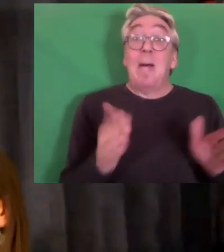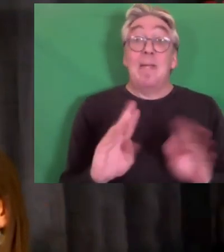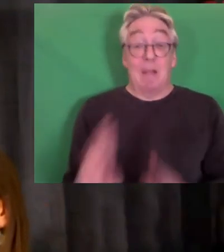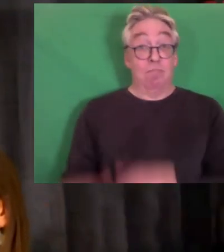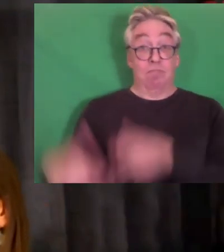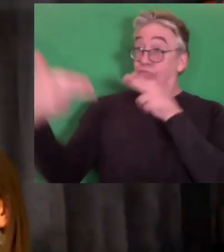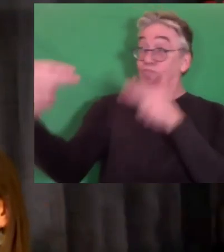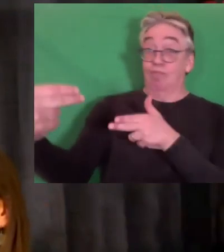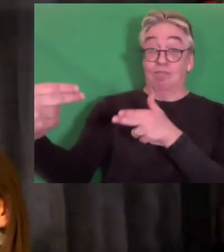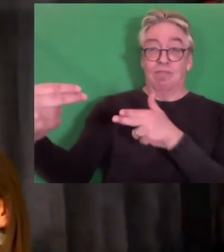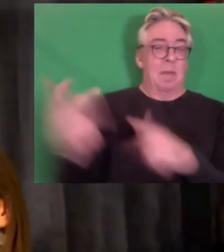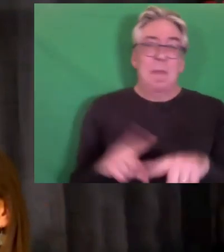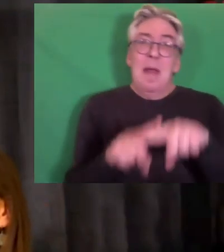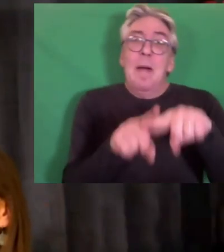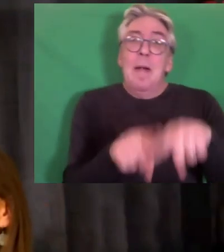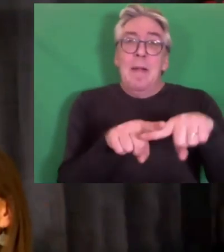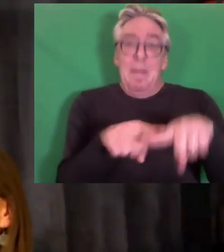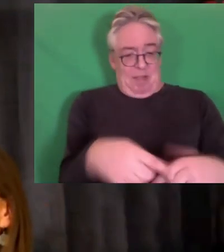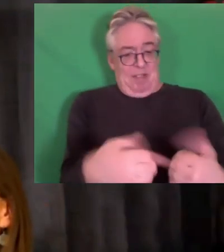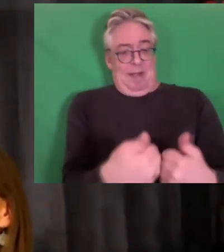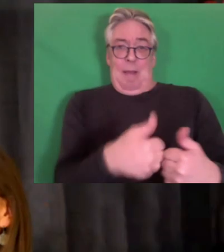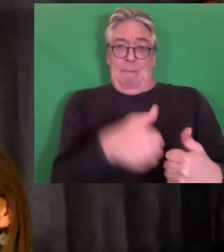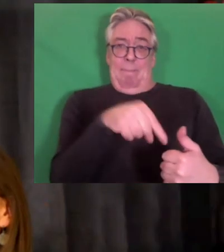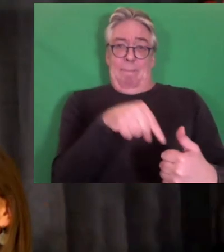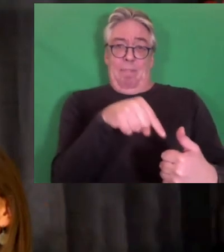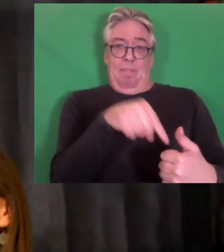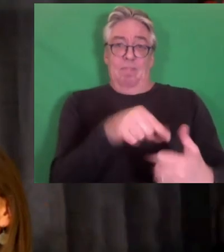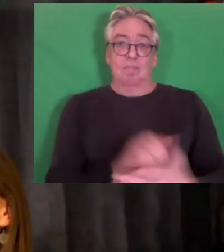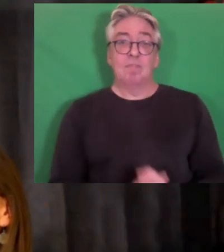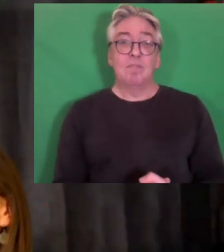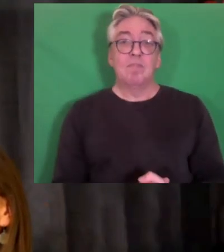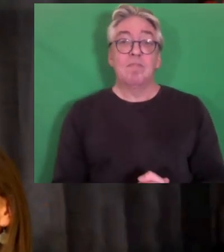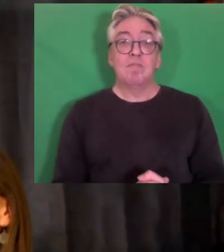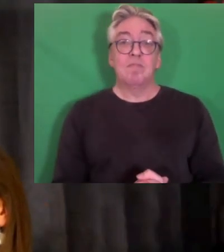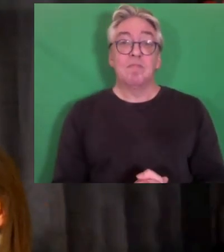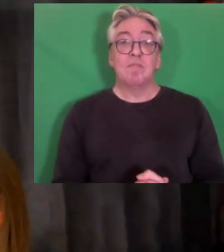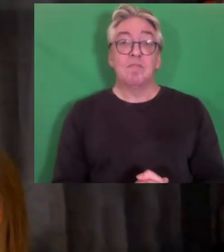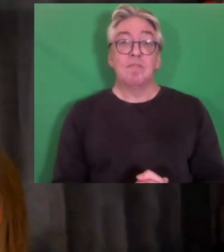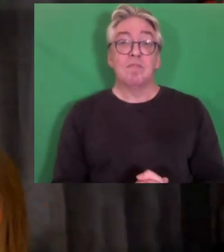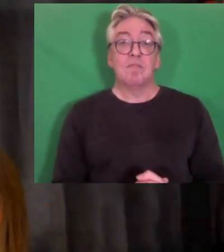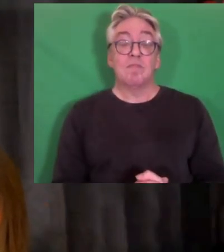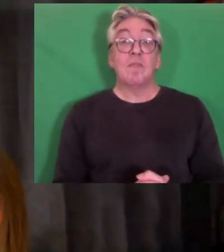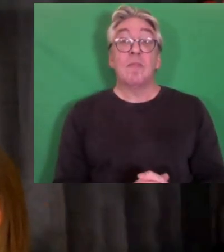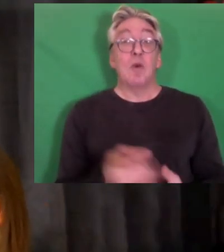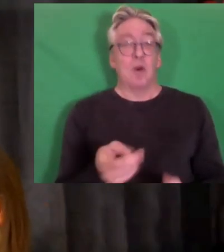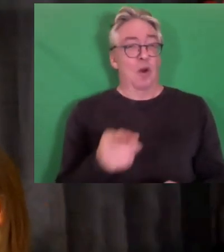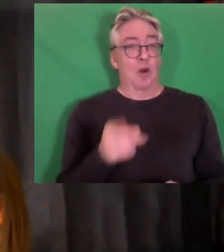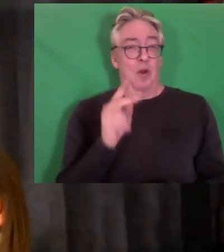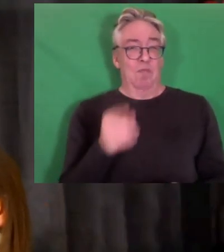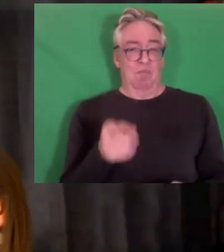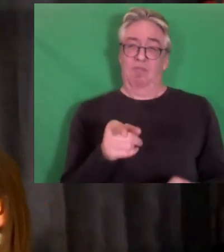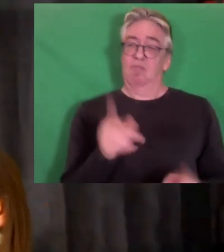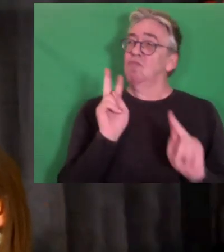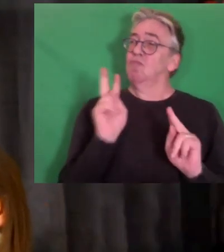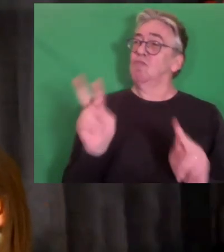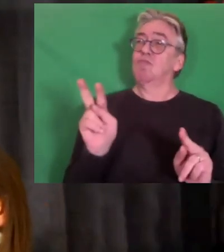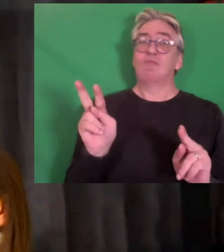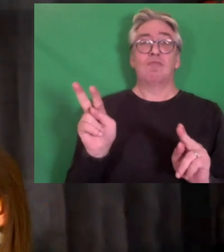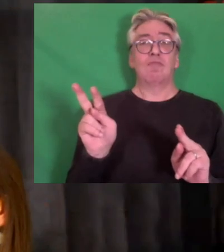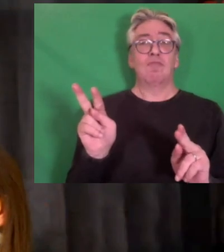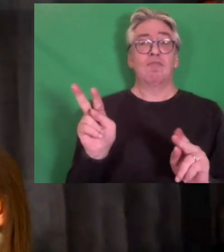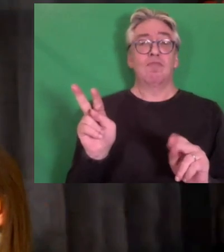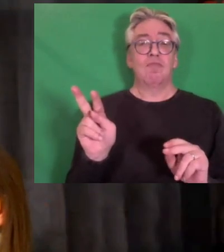game itself. If we look at games that are widespread out there, like especially esports games like League of